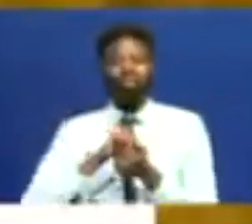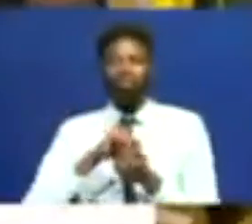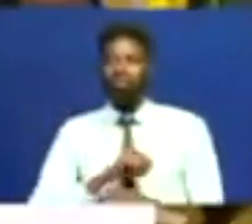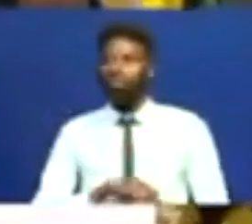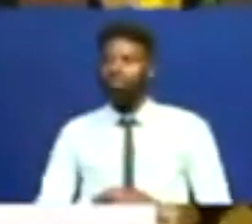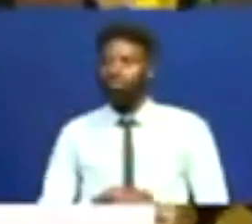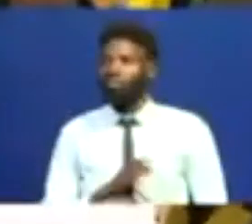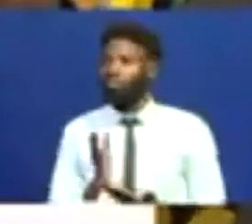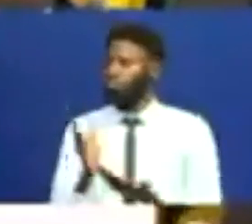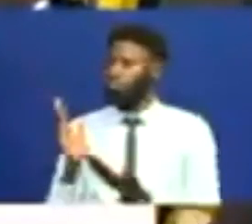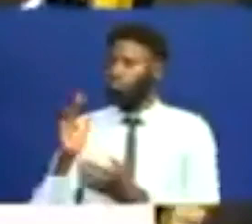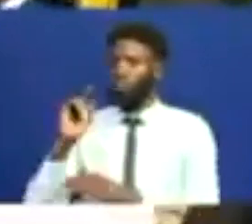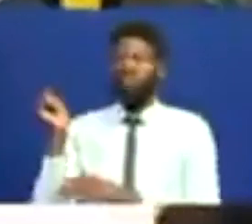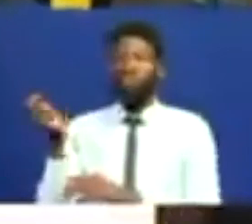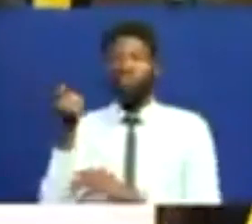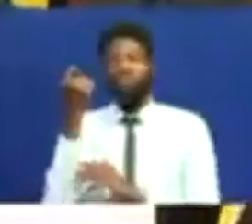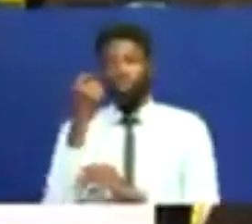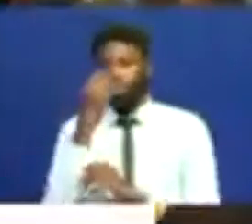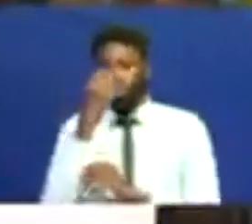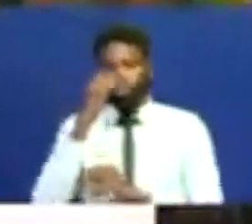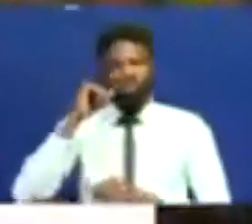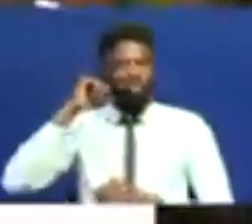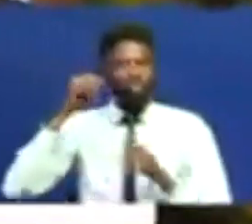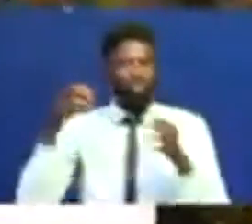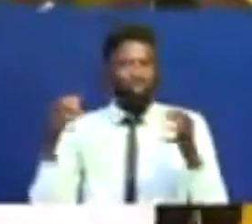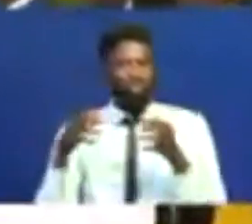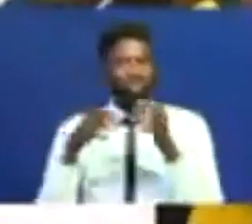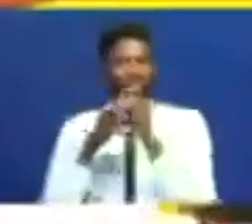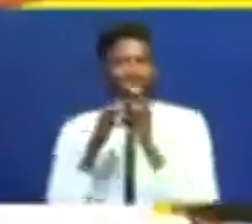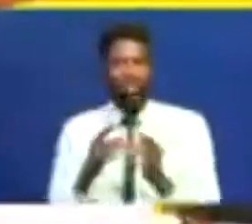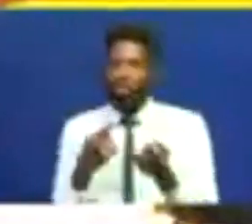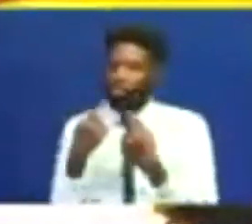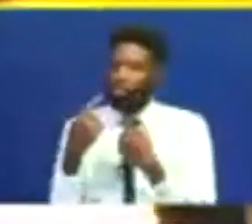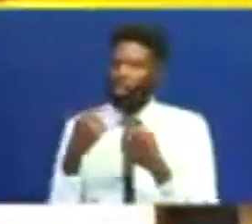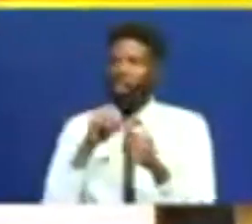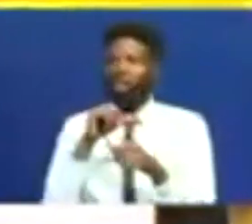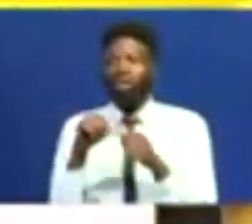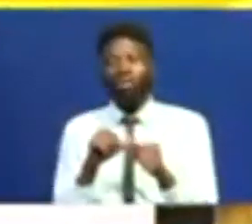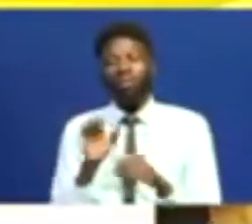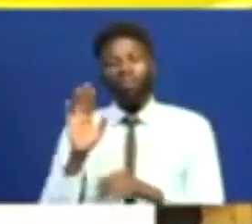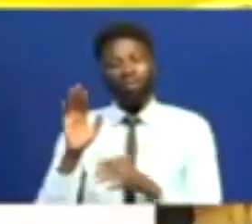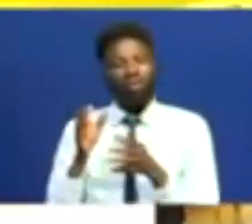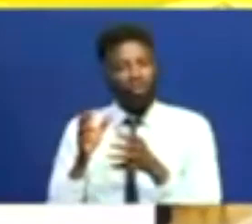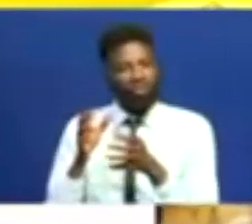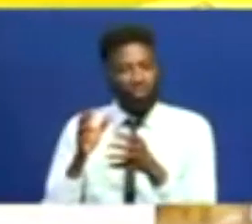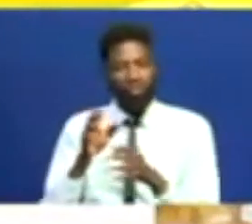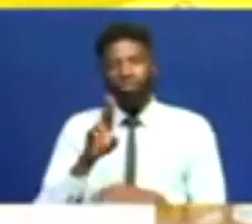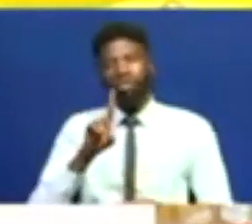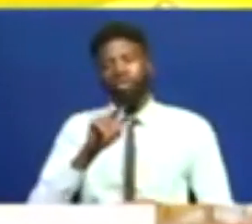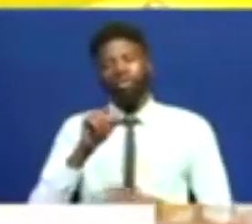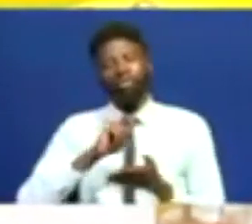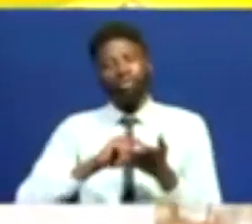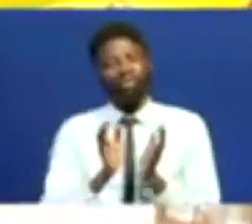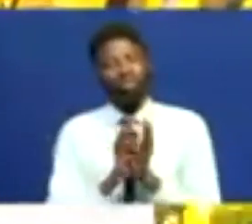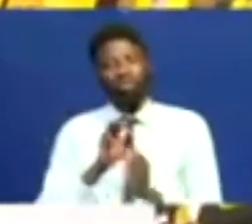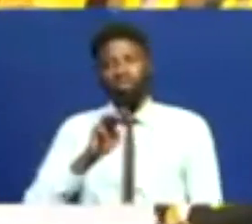It is here that President William Ruto, the party leader, spoke on the ongoing push by UDA Party Secretary General Cleopas Malala for